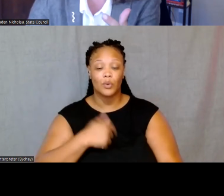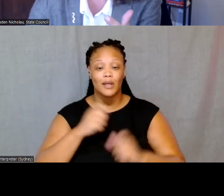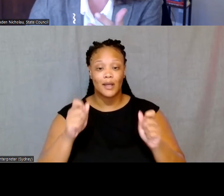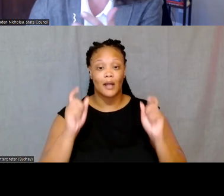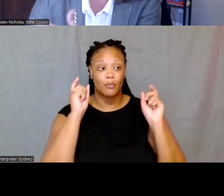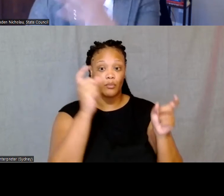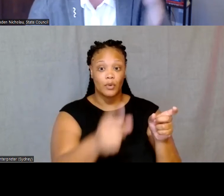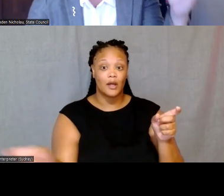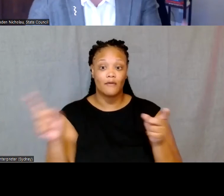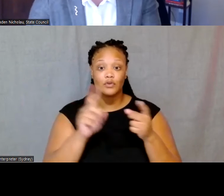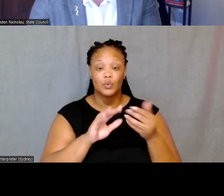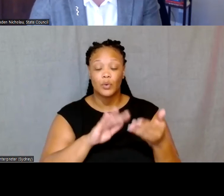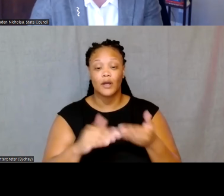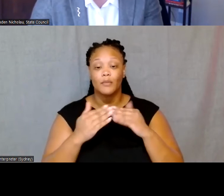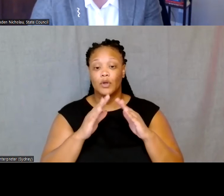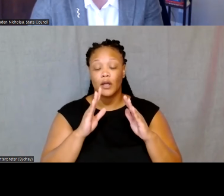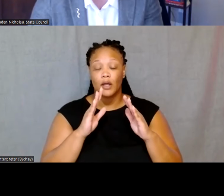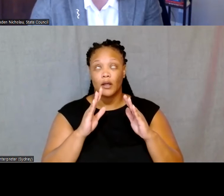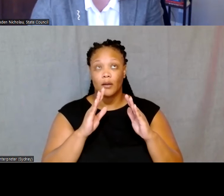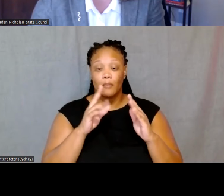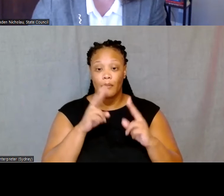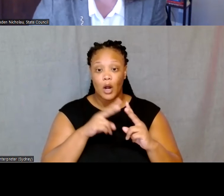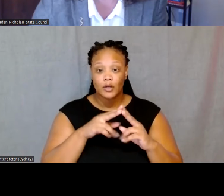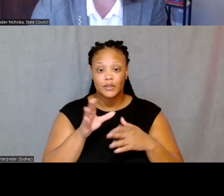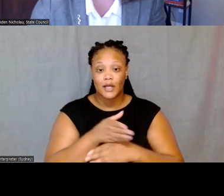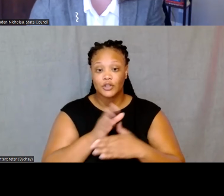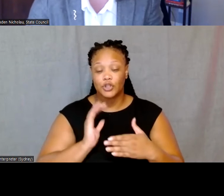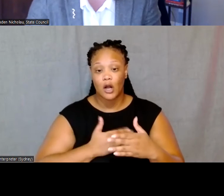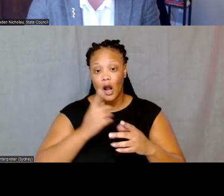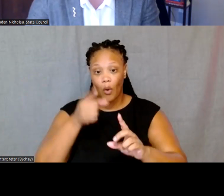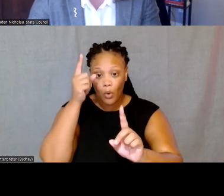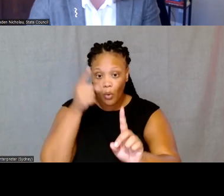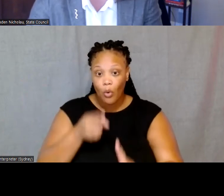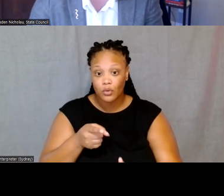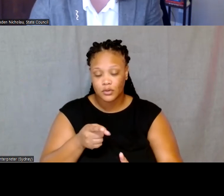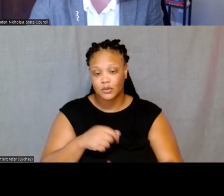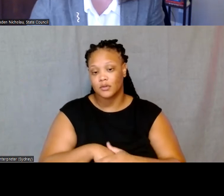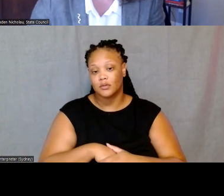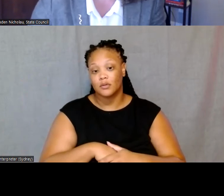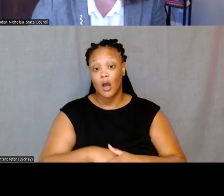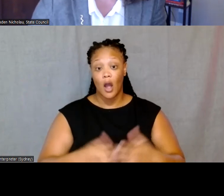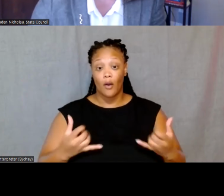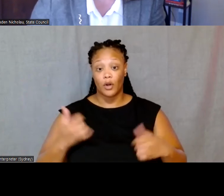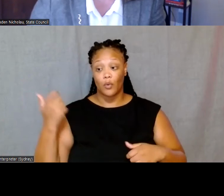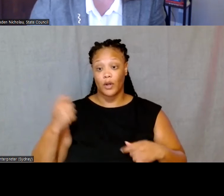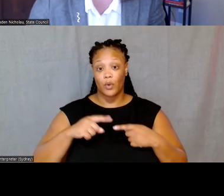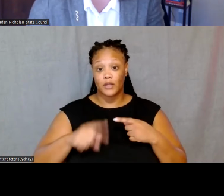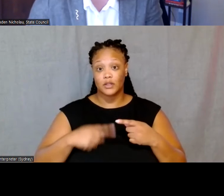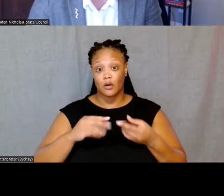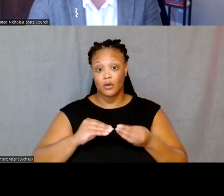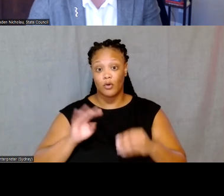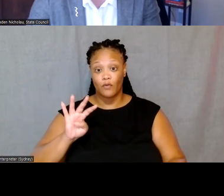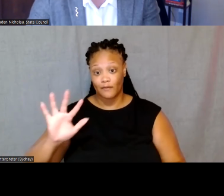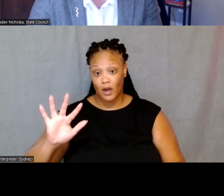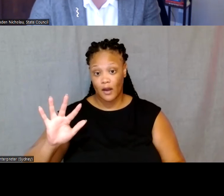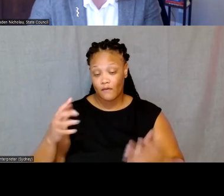our goals for a variety of our state plan focuses, including housing. Our current grant cycle 45, right